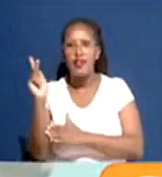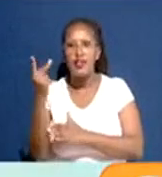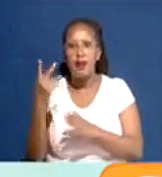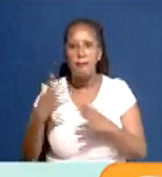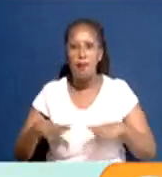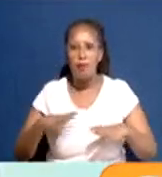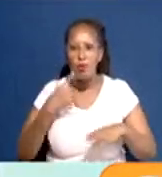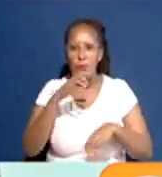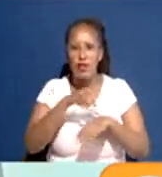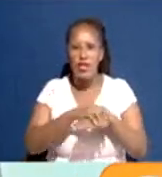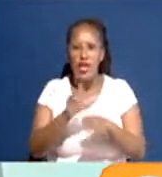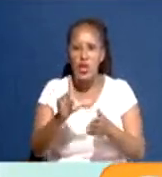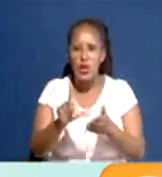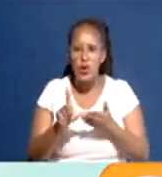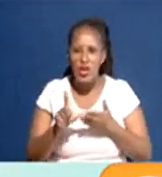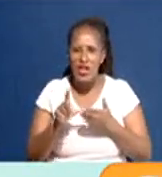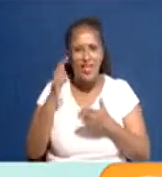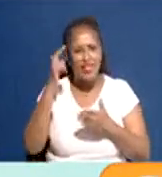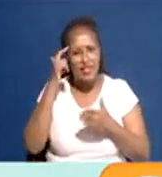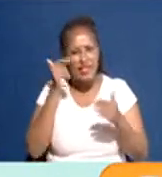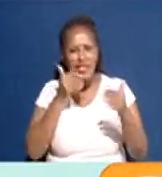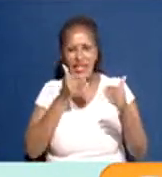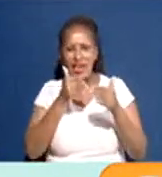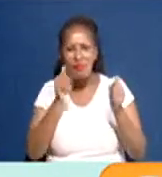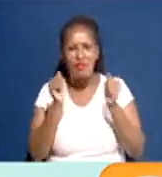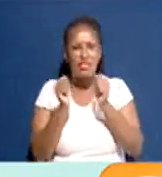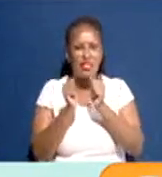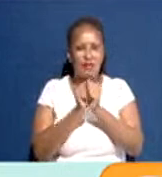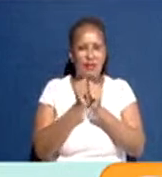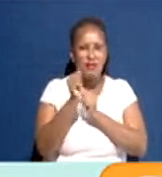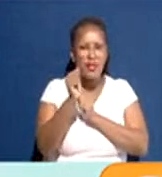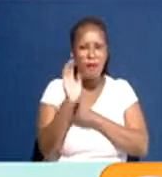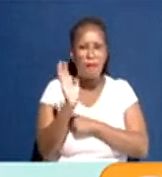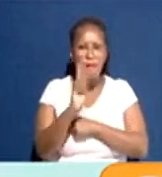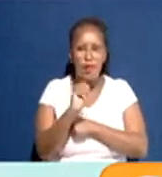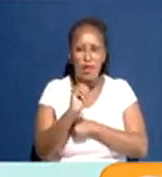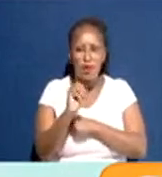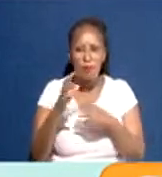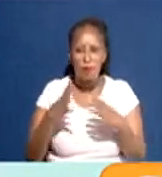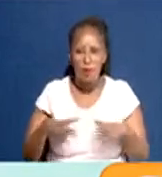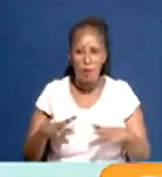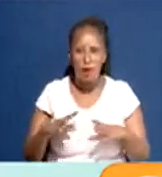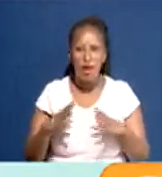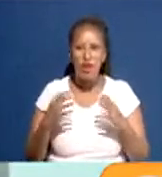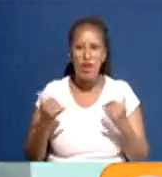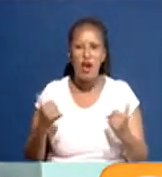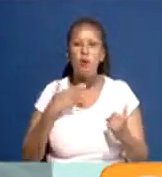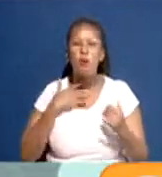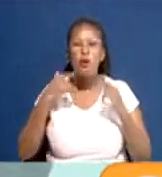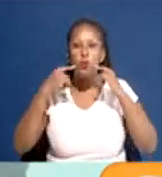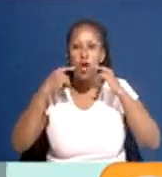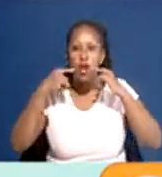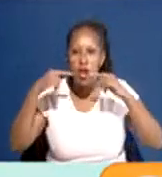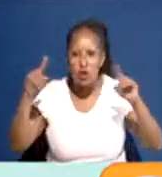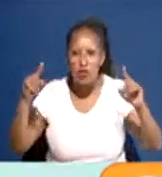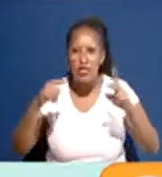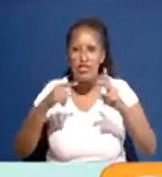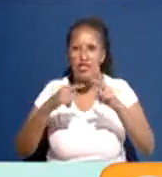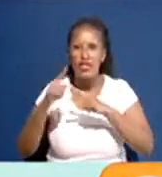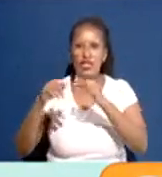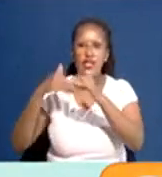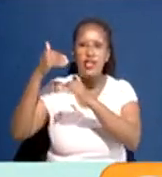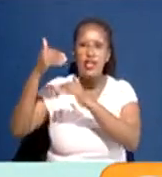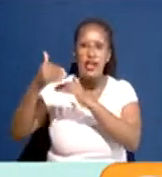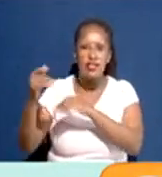pesa ni karibu wananchi milioni 15. Nataka niwatangazie ya kwamba kuanzia mwezi